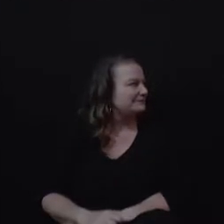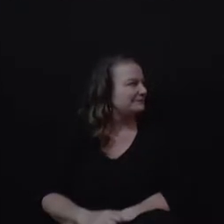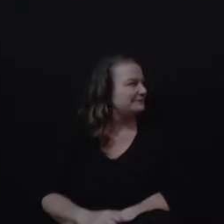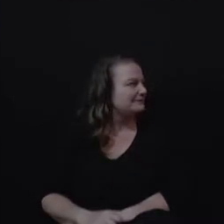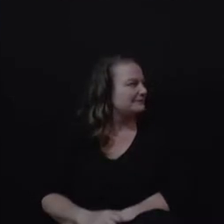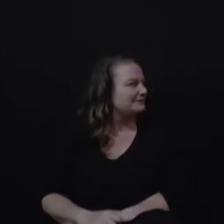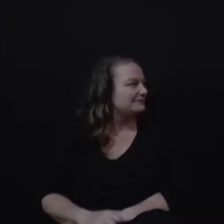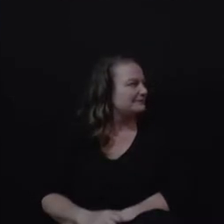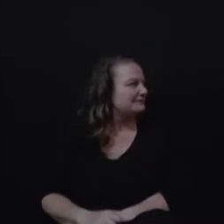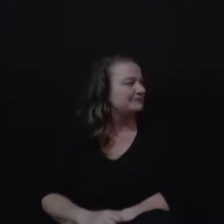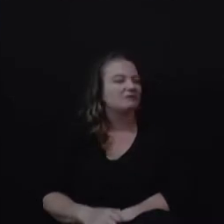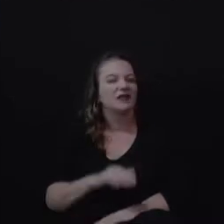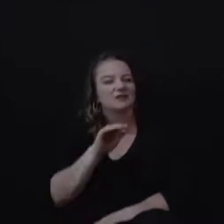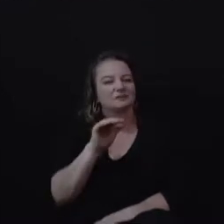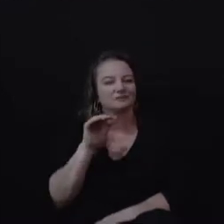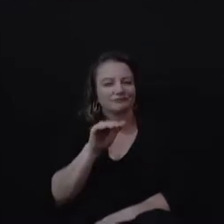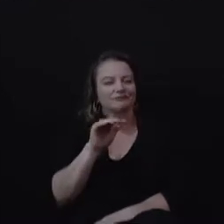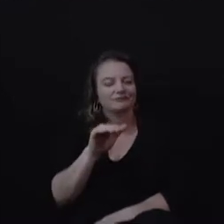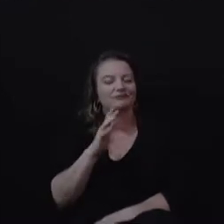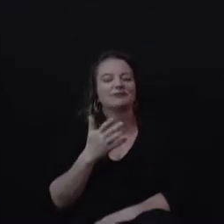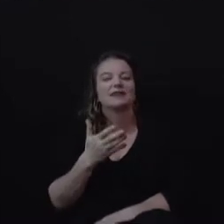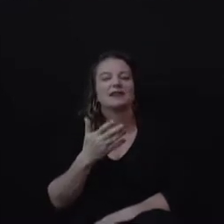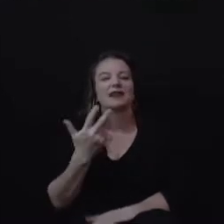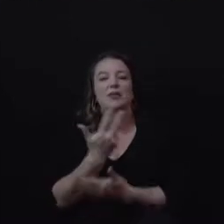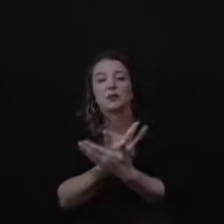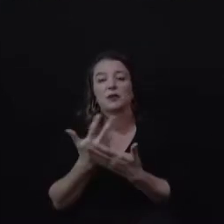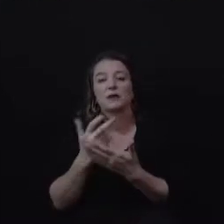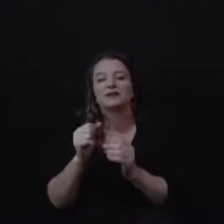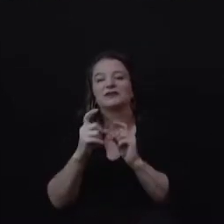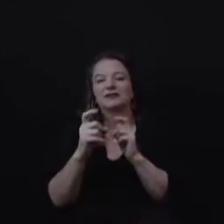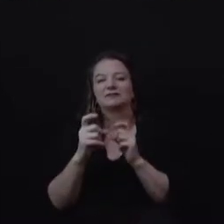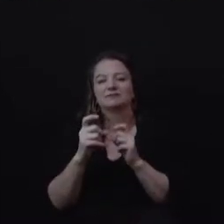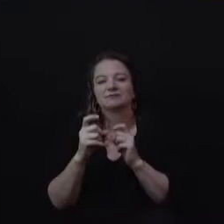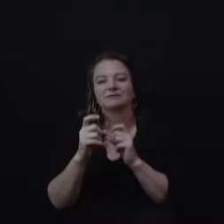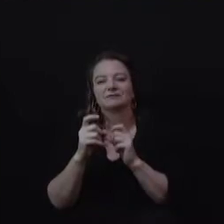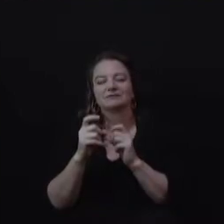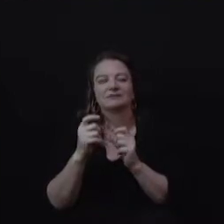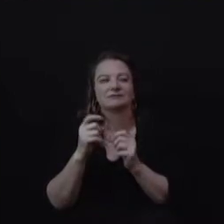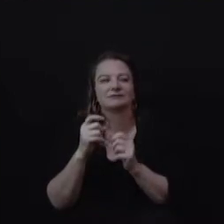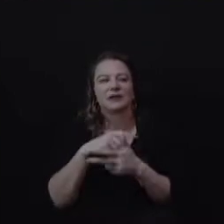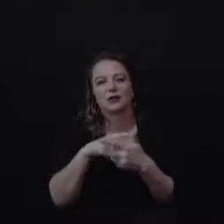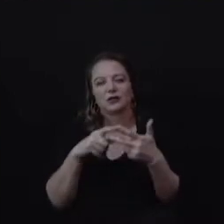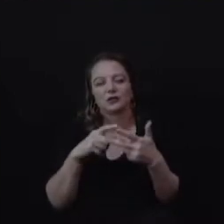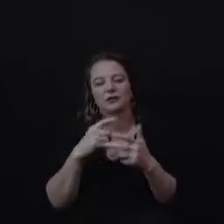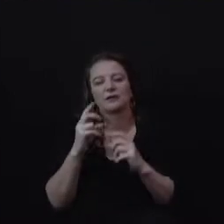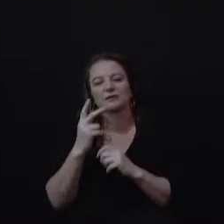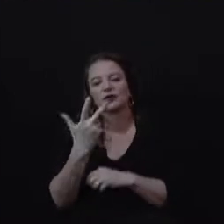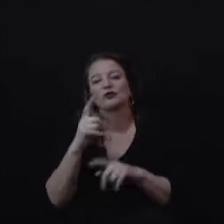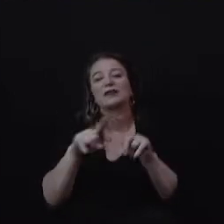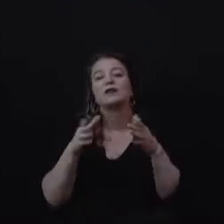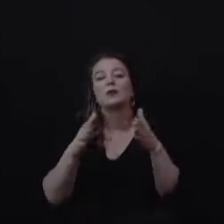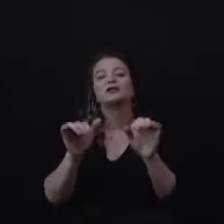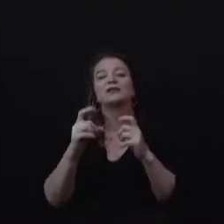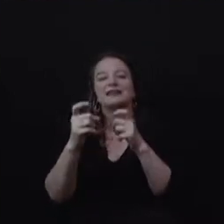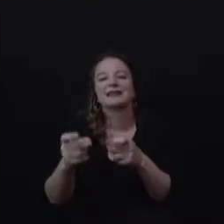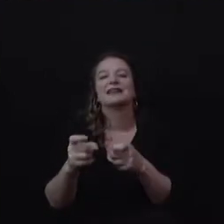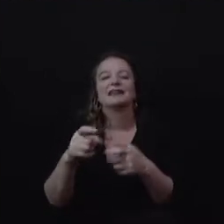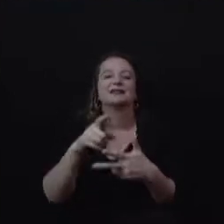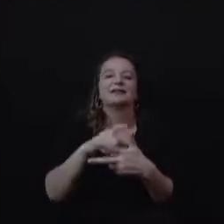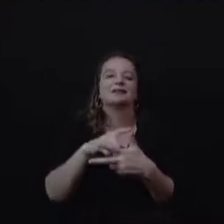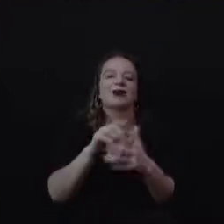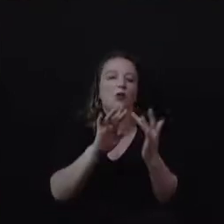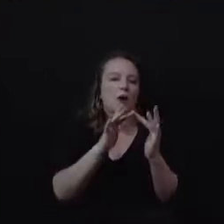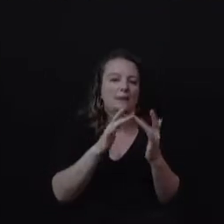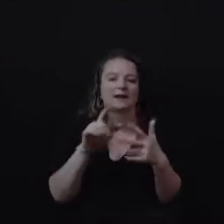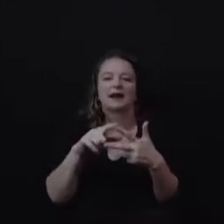And just as a reminder, there are three ways to give. You can give through our website, ccnash.org/give. You can